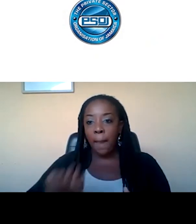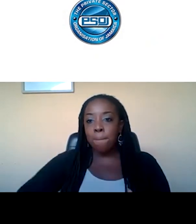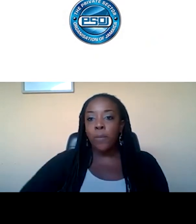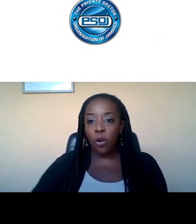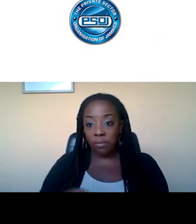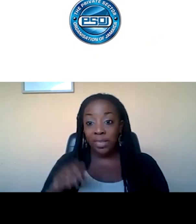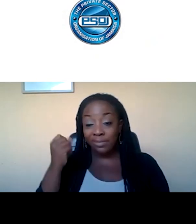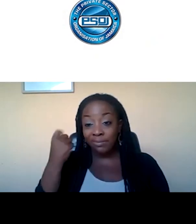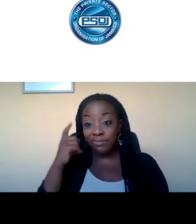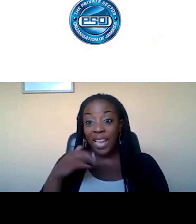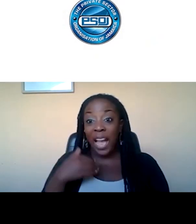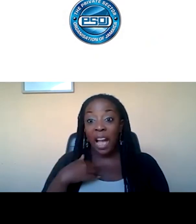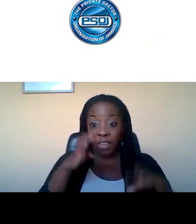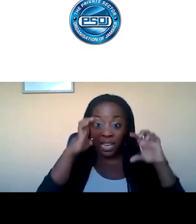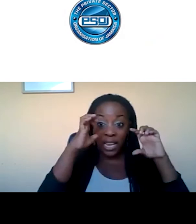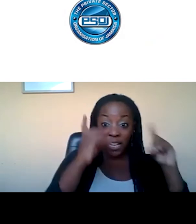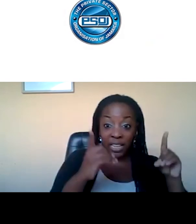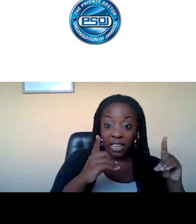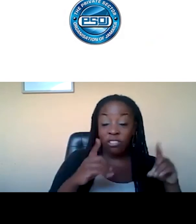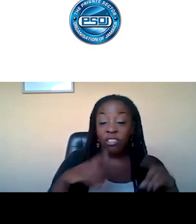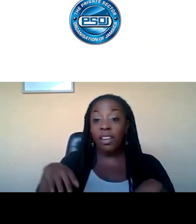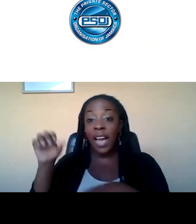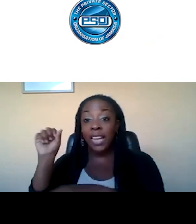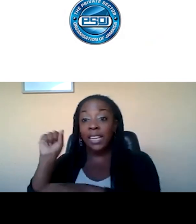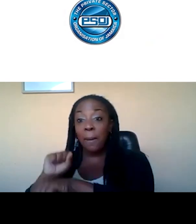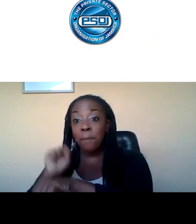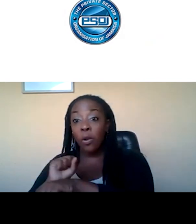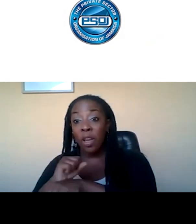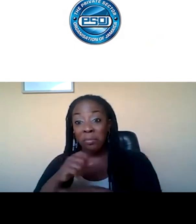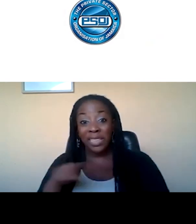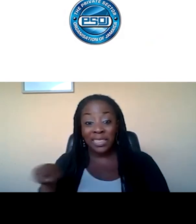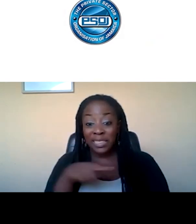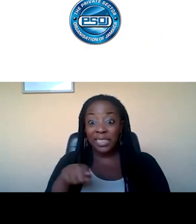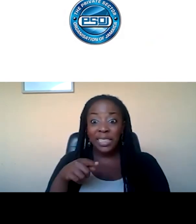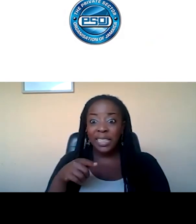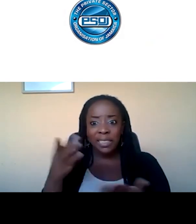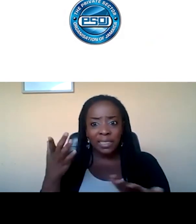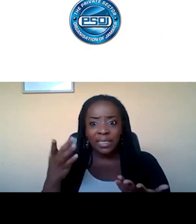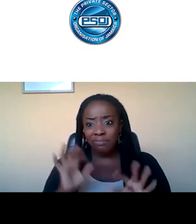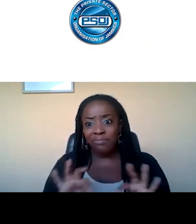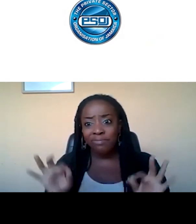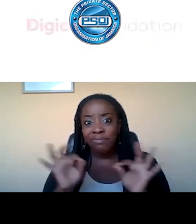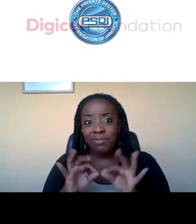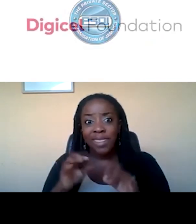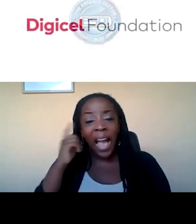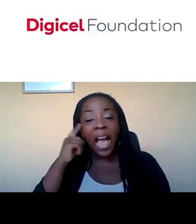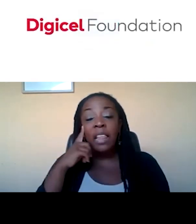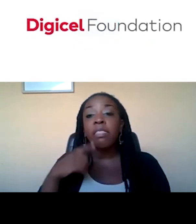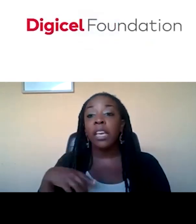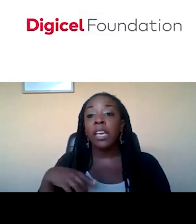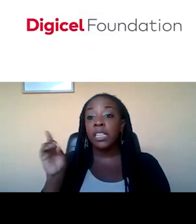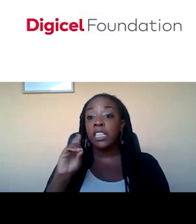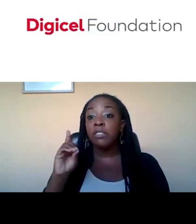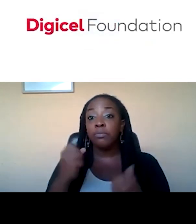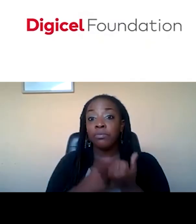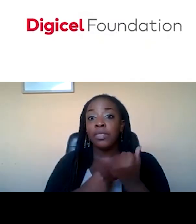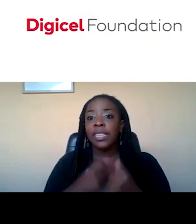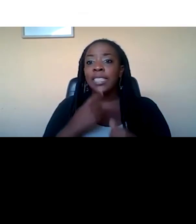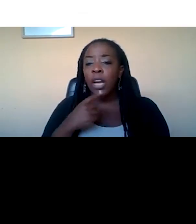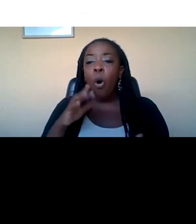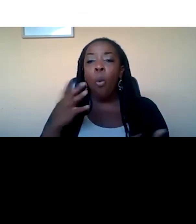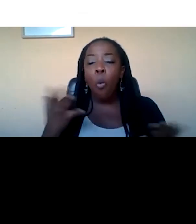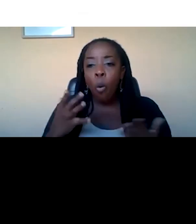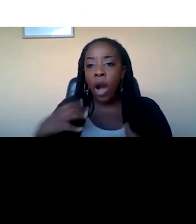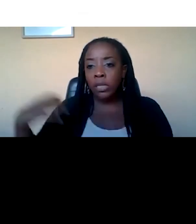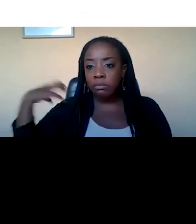between employment and education is key. I think the foundation spoke to that bridge of saying, what does an employer do? if you cannot